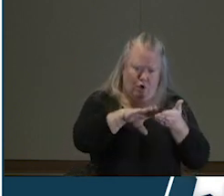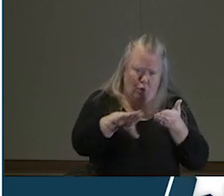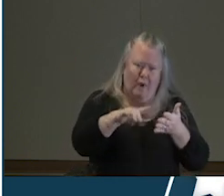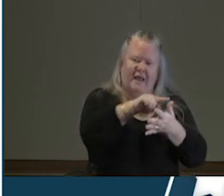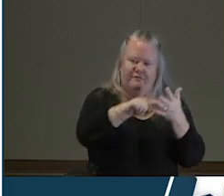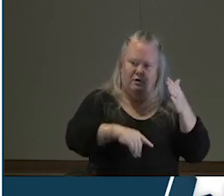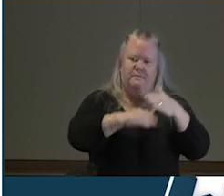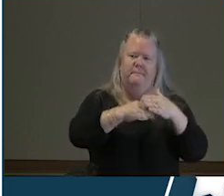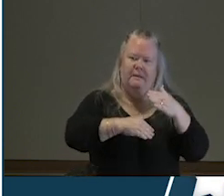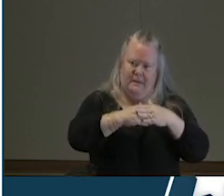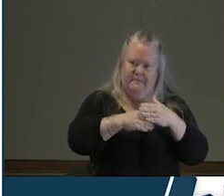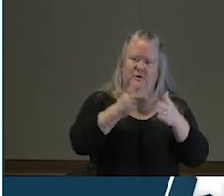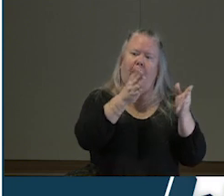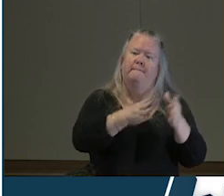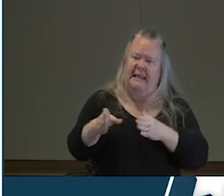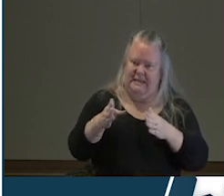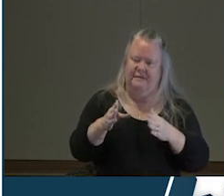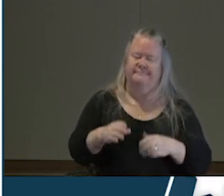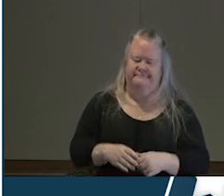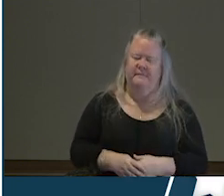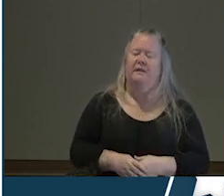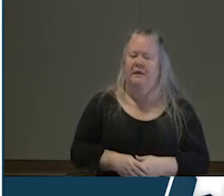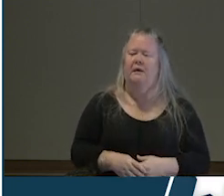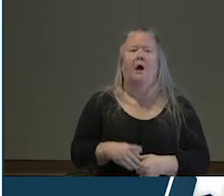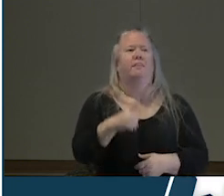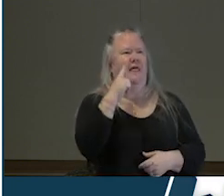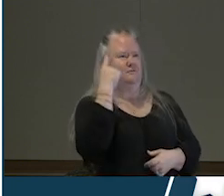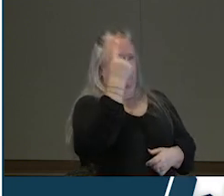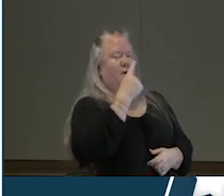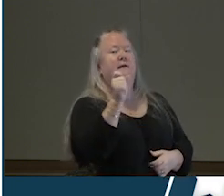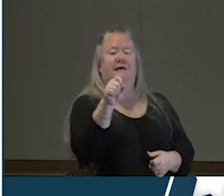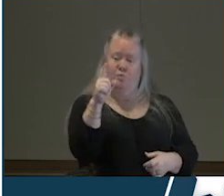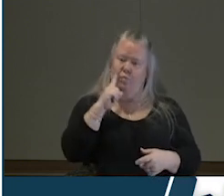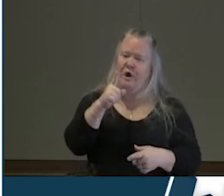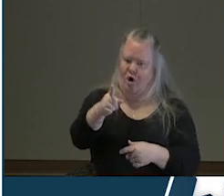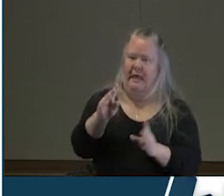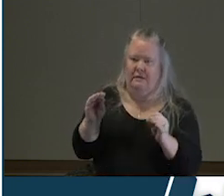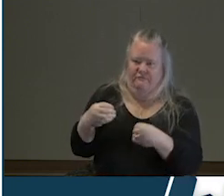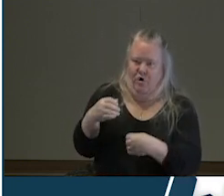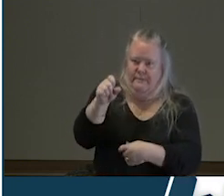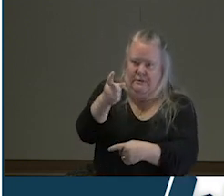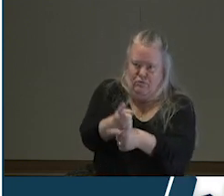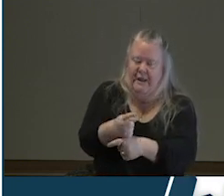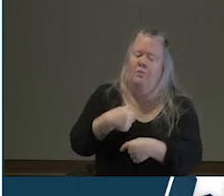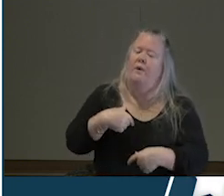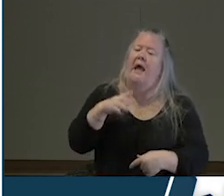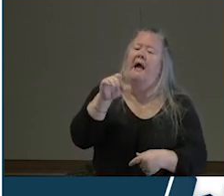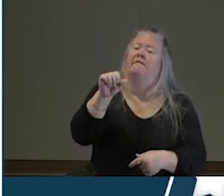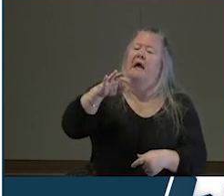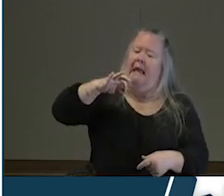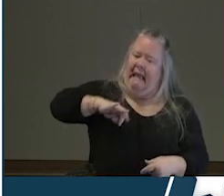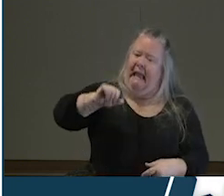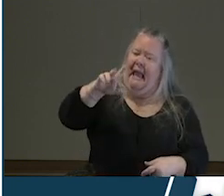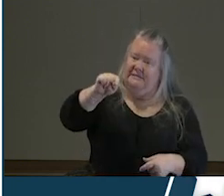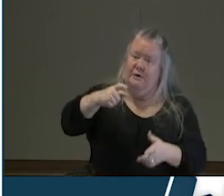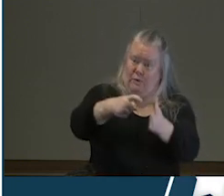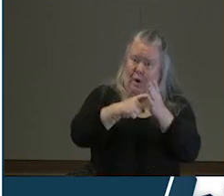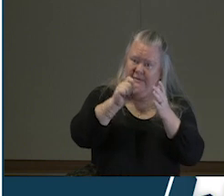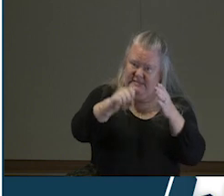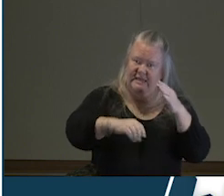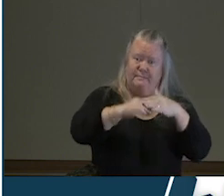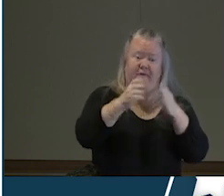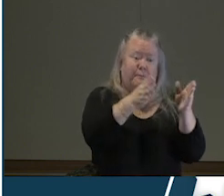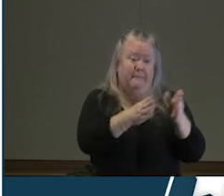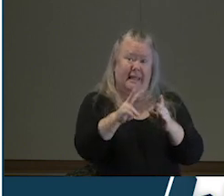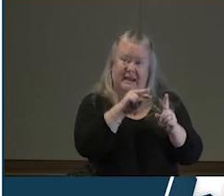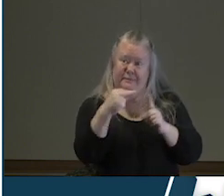those minimums on the planning side. Yeah. So we're absolutely a firm like that in that sense that we have asset, requirements, but from a